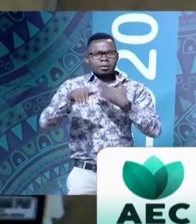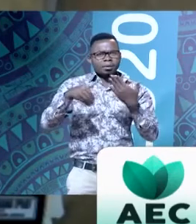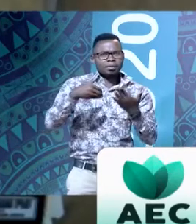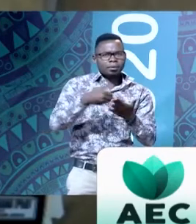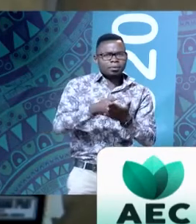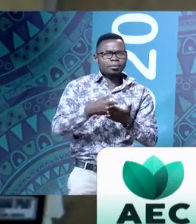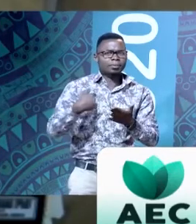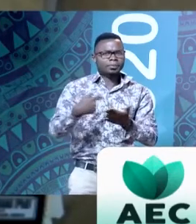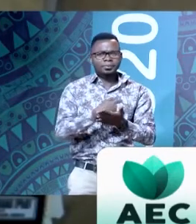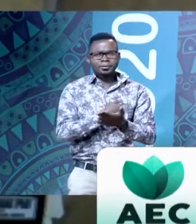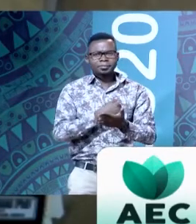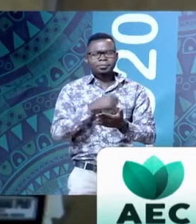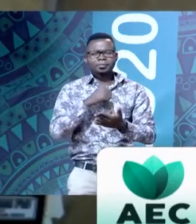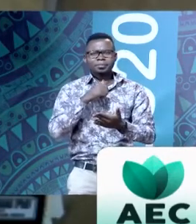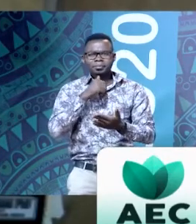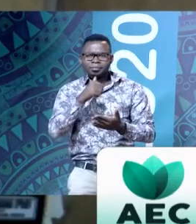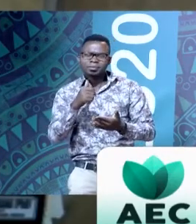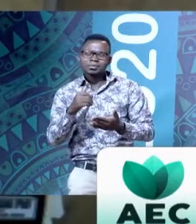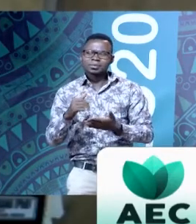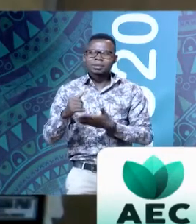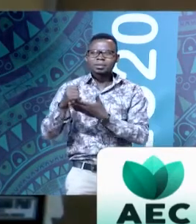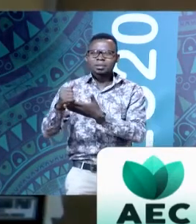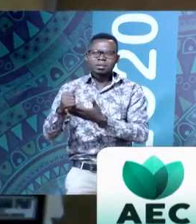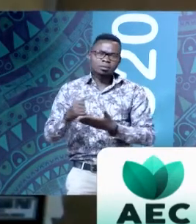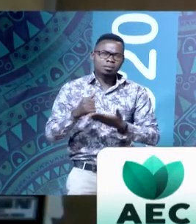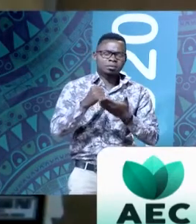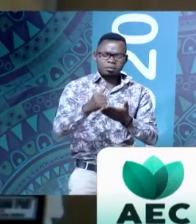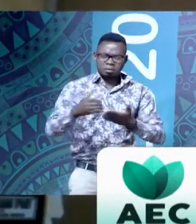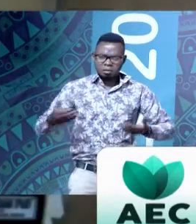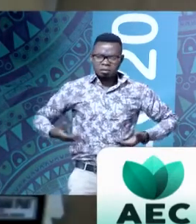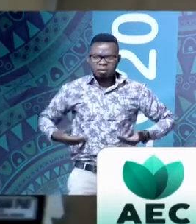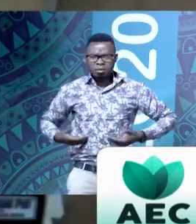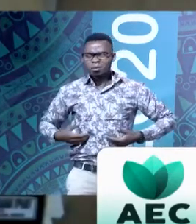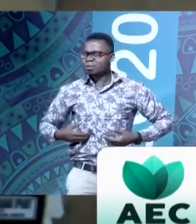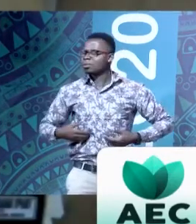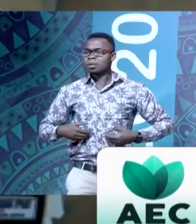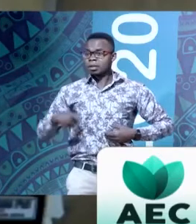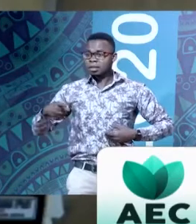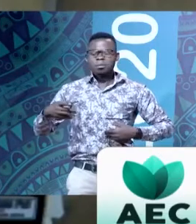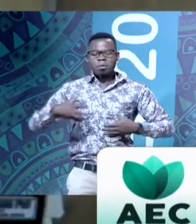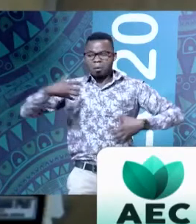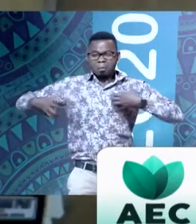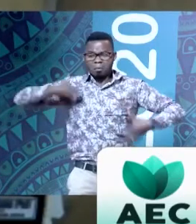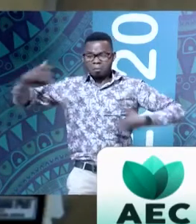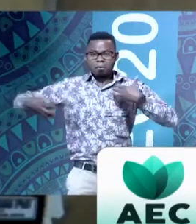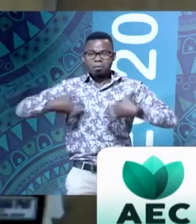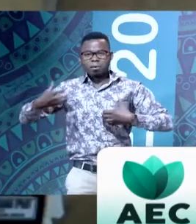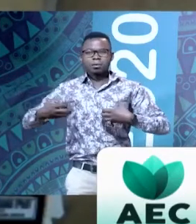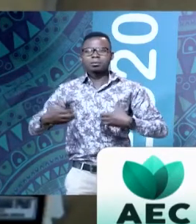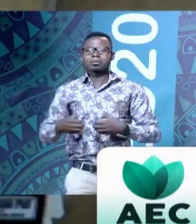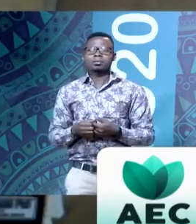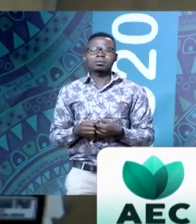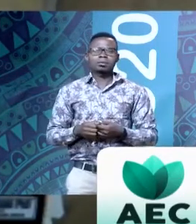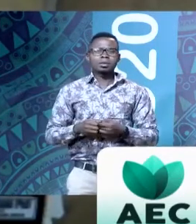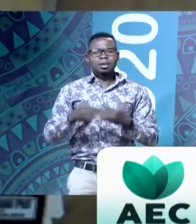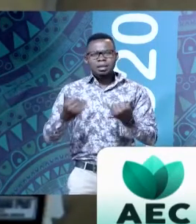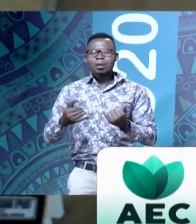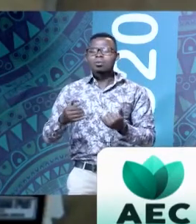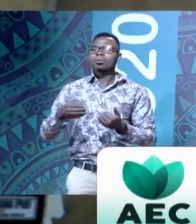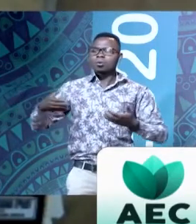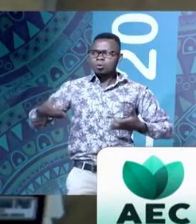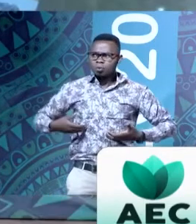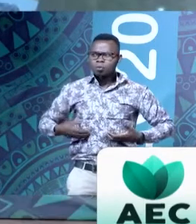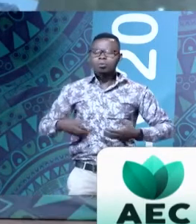force us to attend them. Let us take what it means to understand the problems